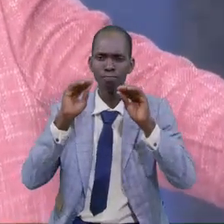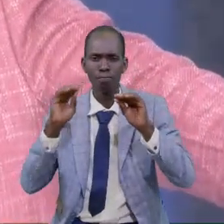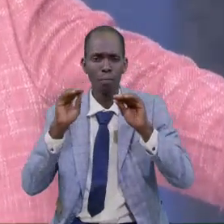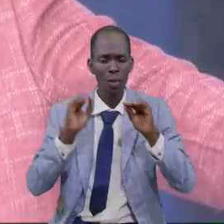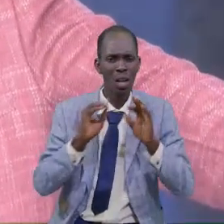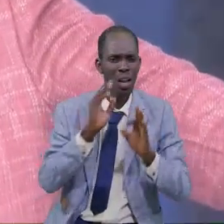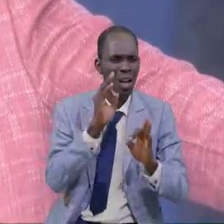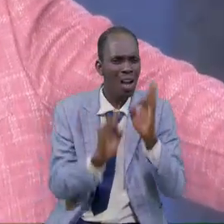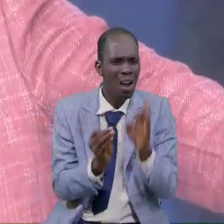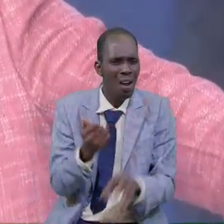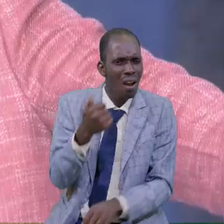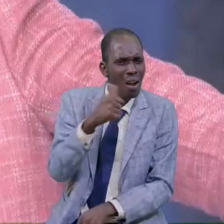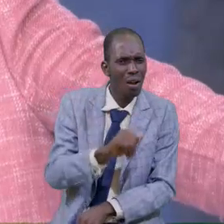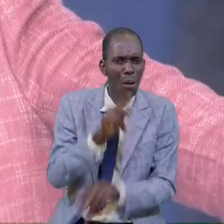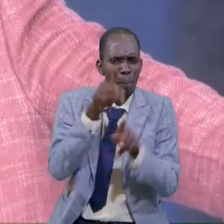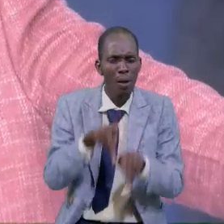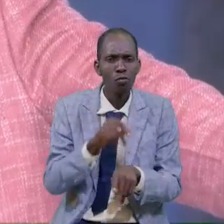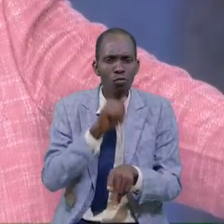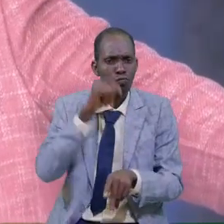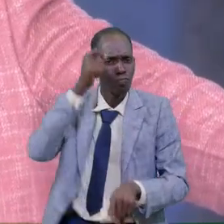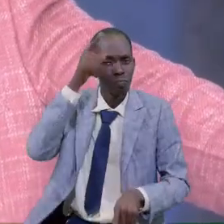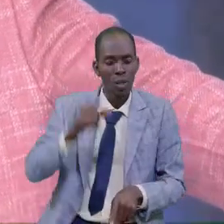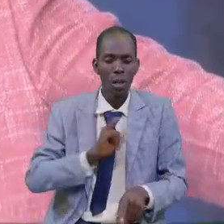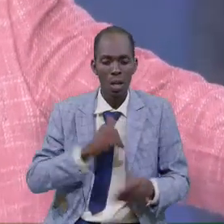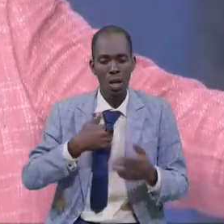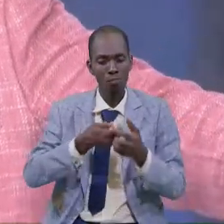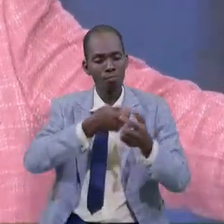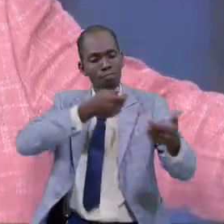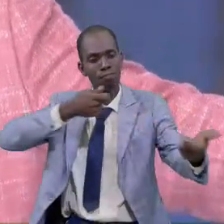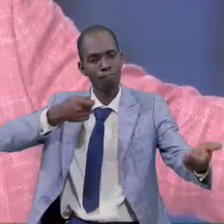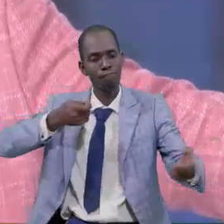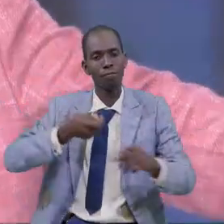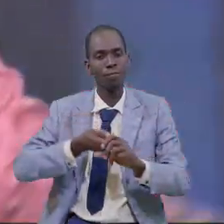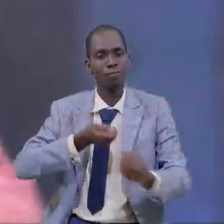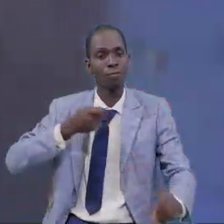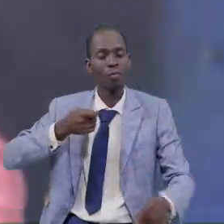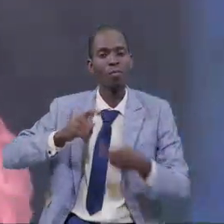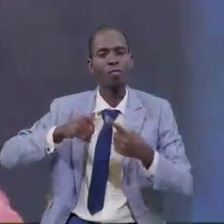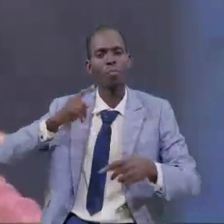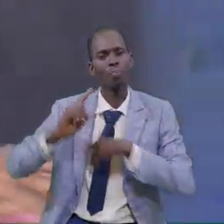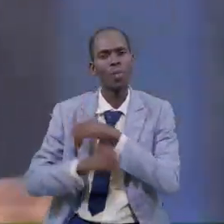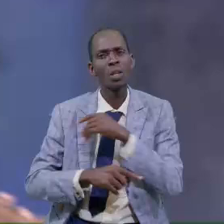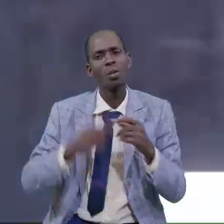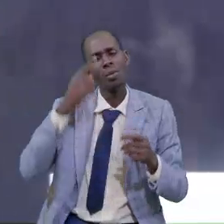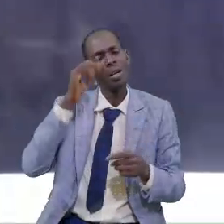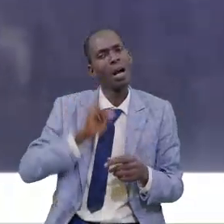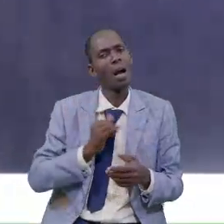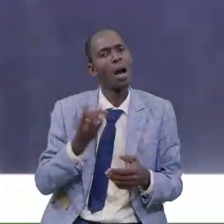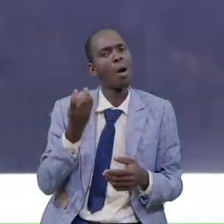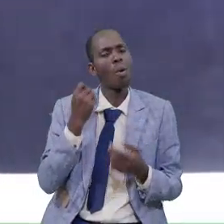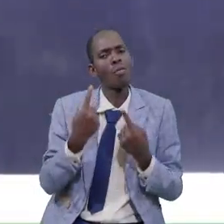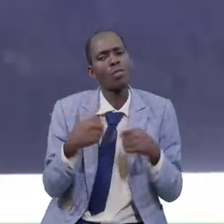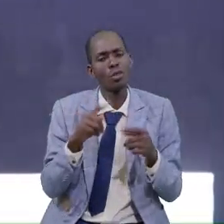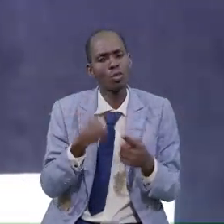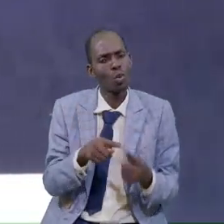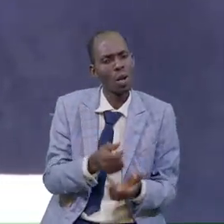get it, I had a stick in my hand, because I was trying to help them. I was almost angry at